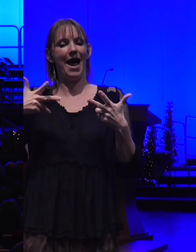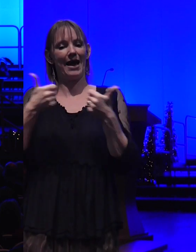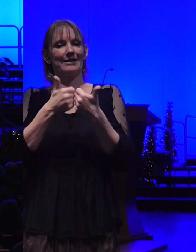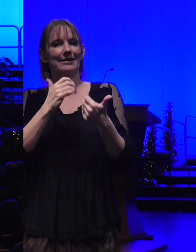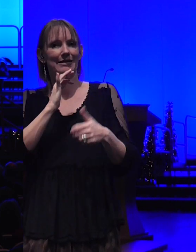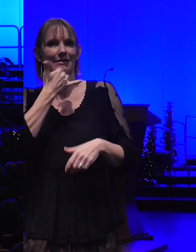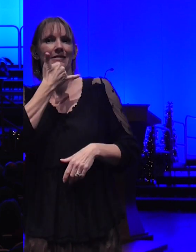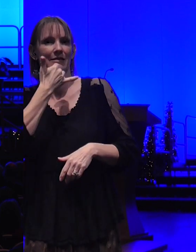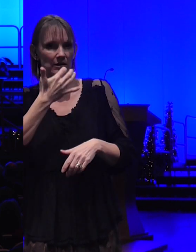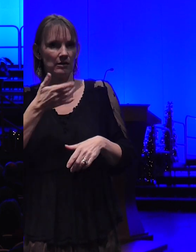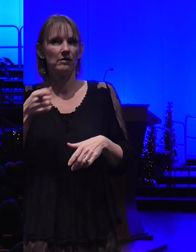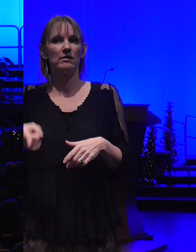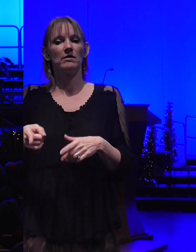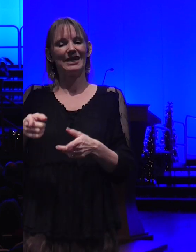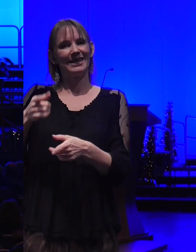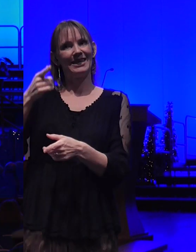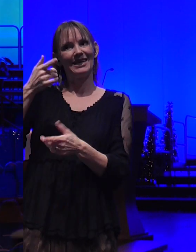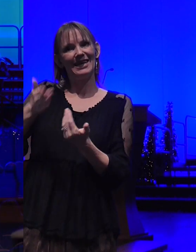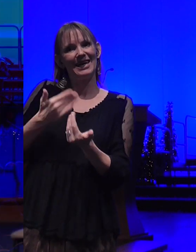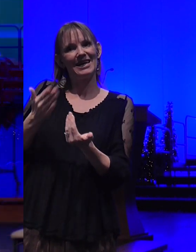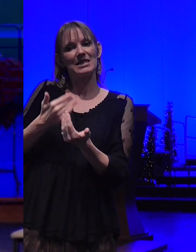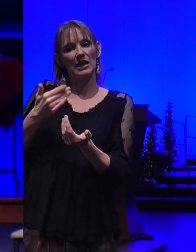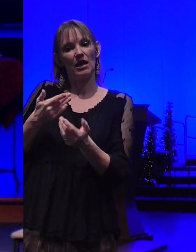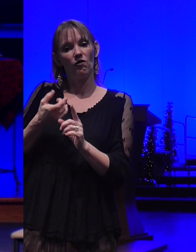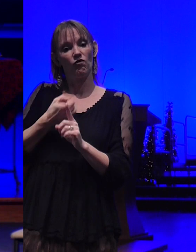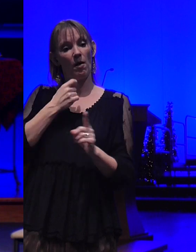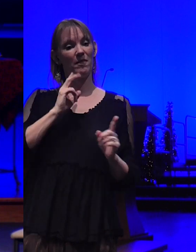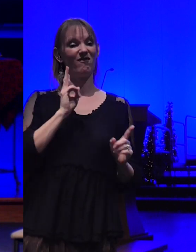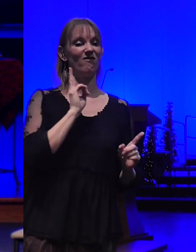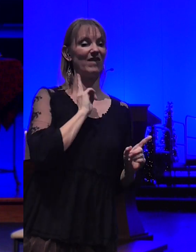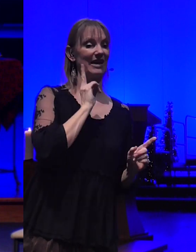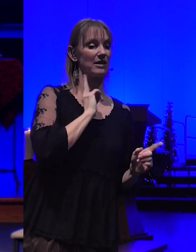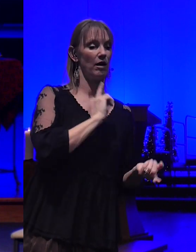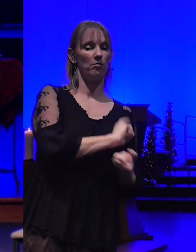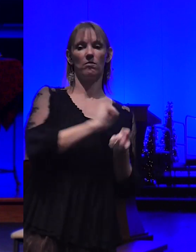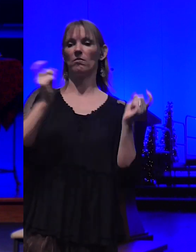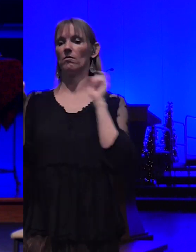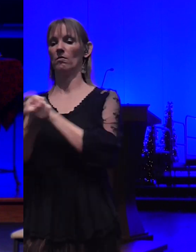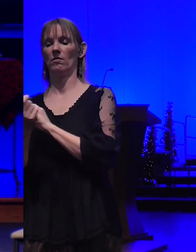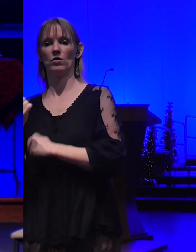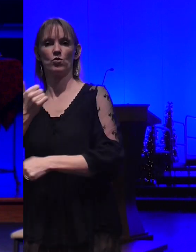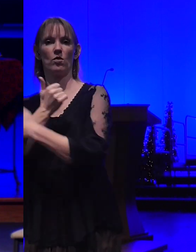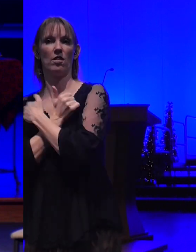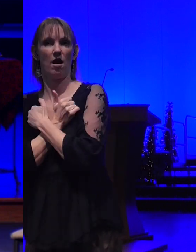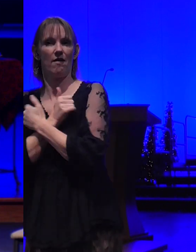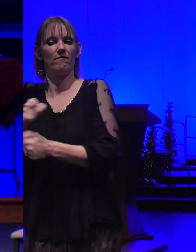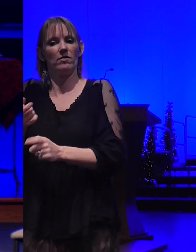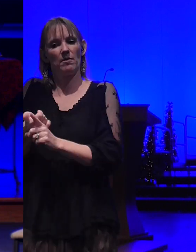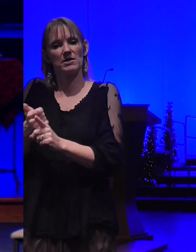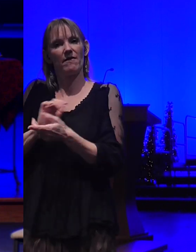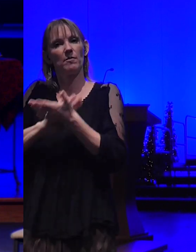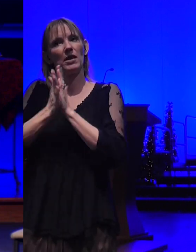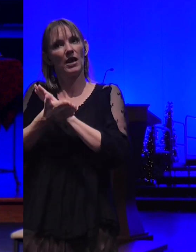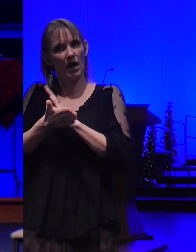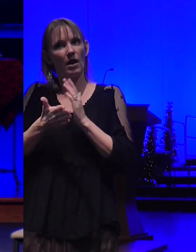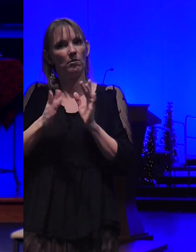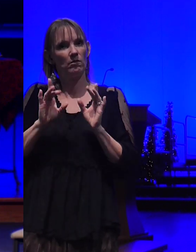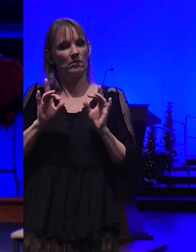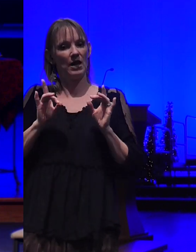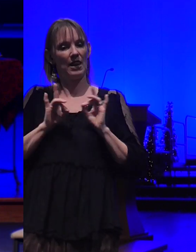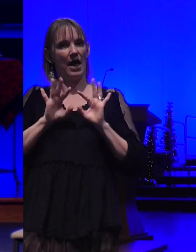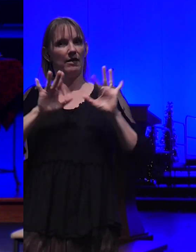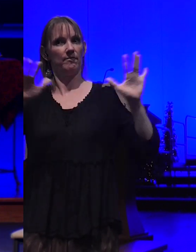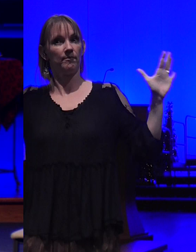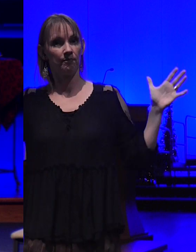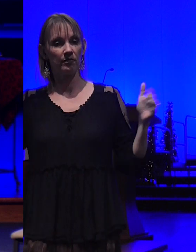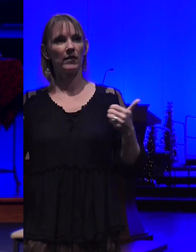to discover that they very easily shifted out of victimhood and into love and became shining lights. And he brought 6 or 7 of these kids,